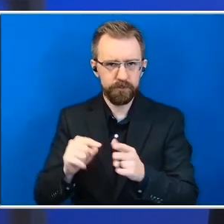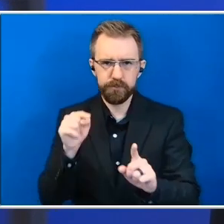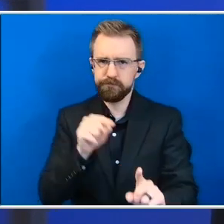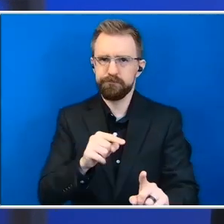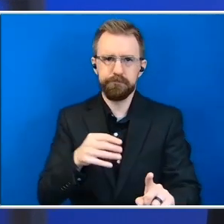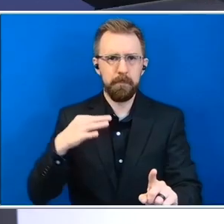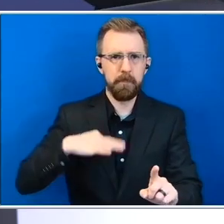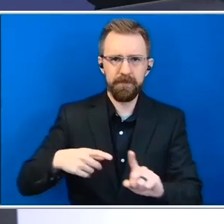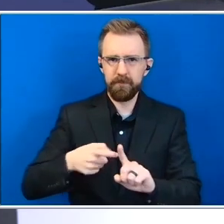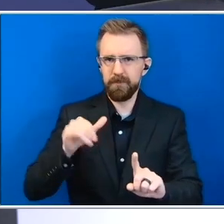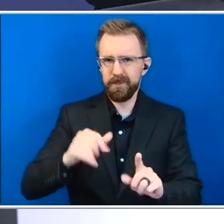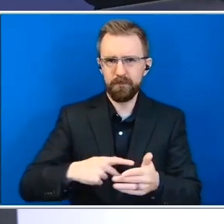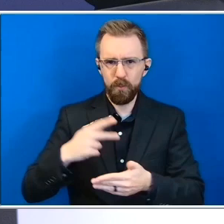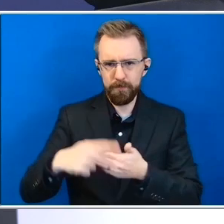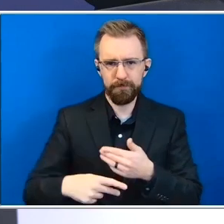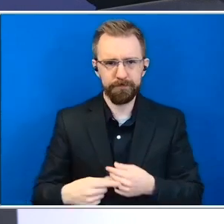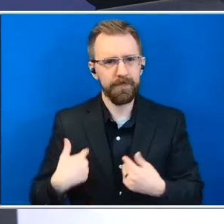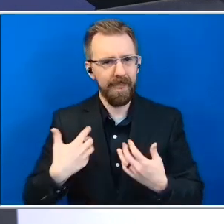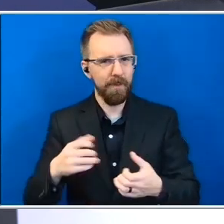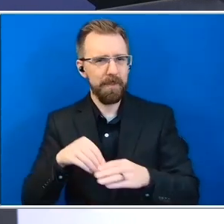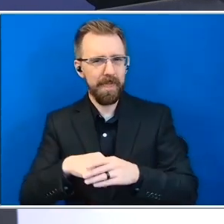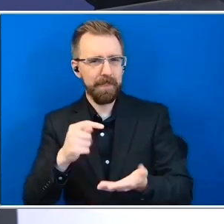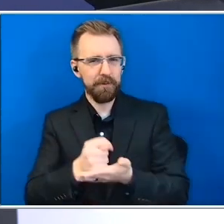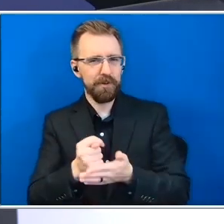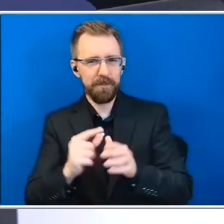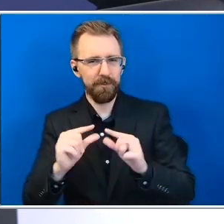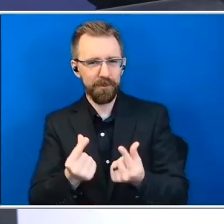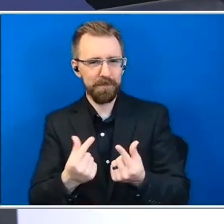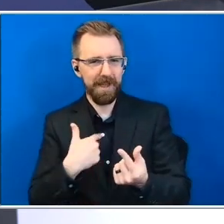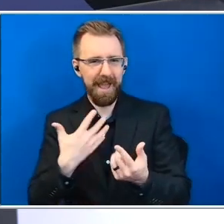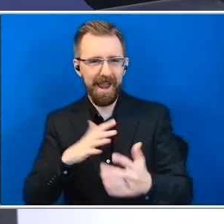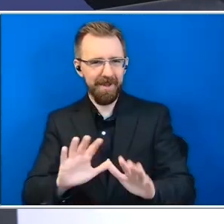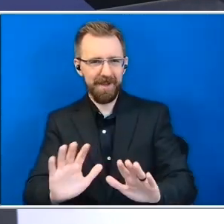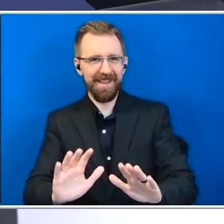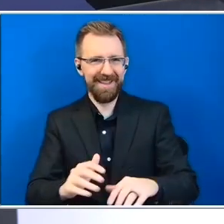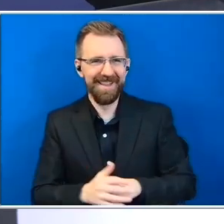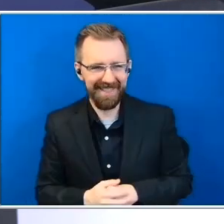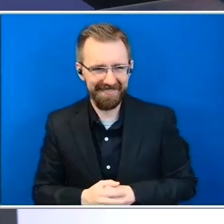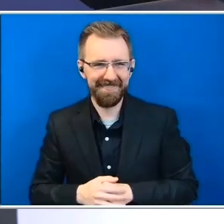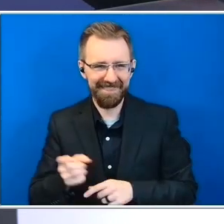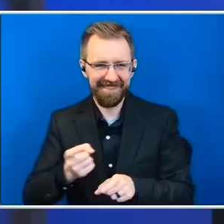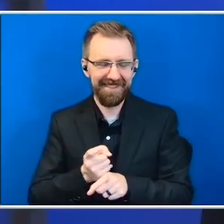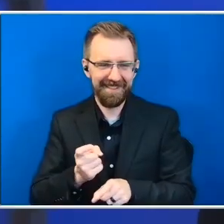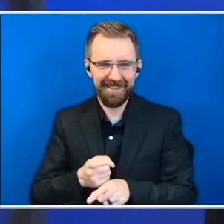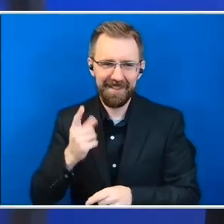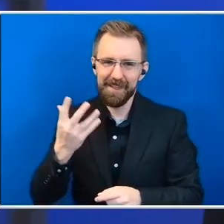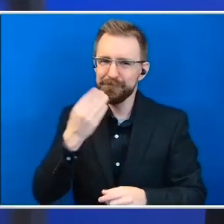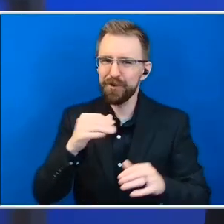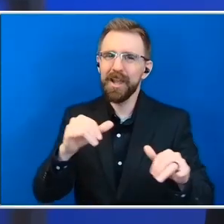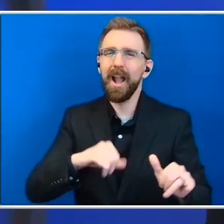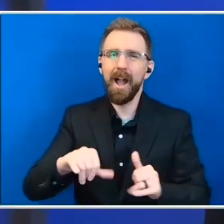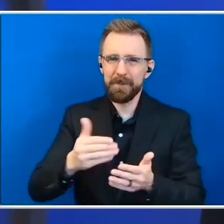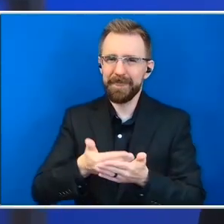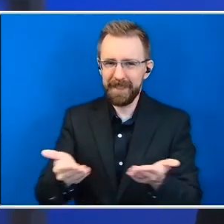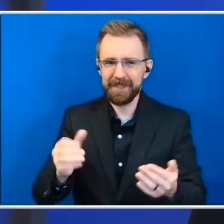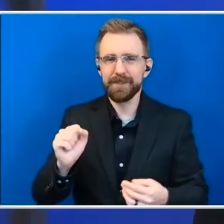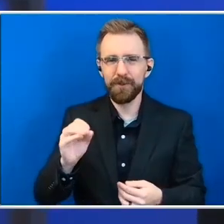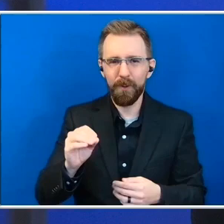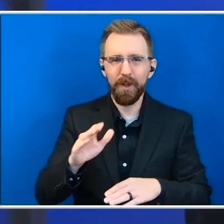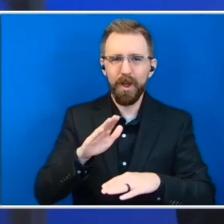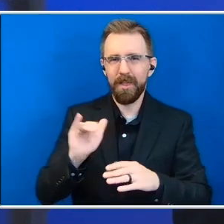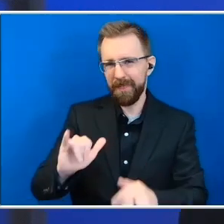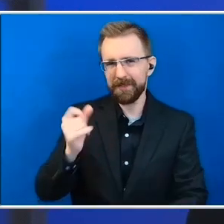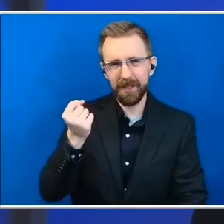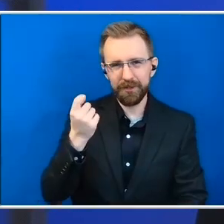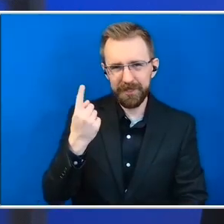I want to be in the treatment group. I don't want to be in the That's a pretty common thing. So that's understandable. You bet.